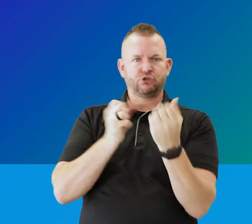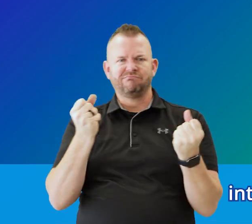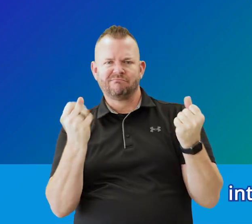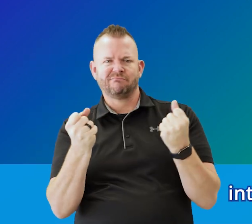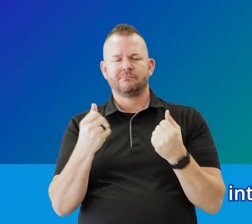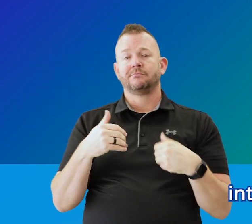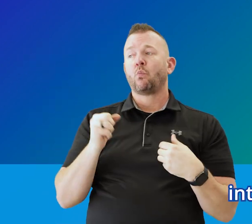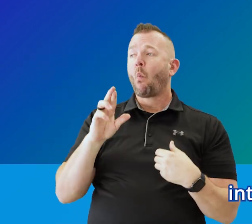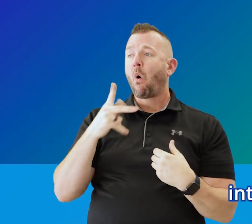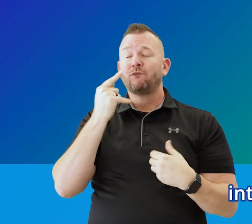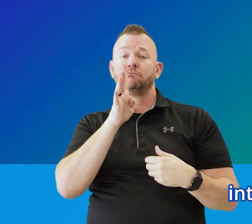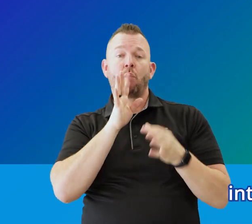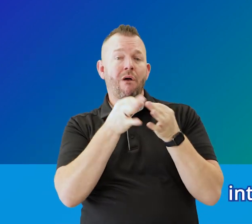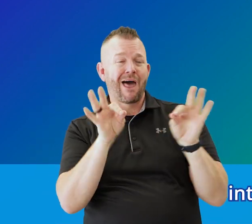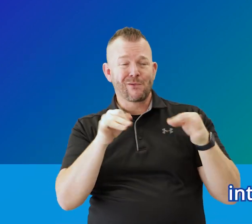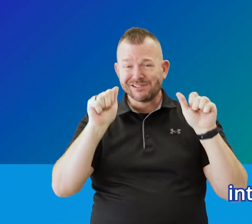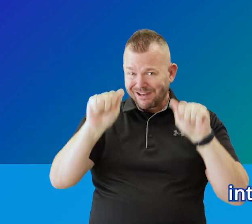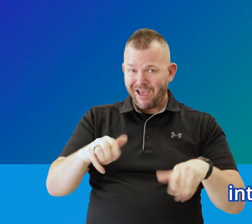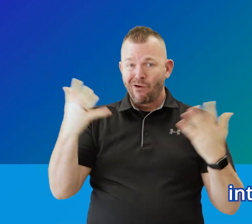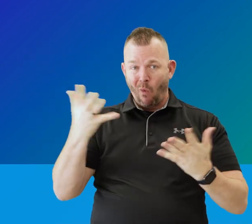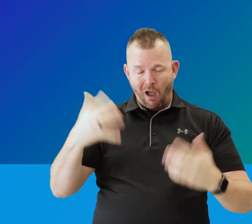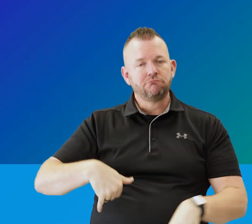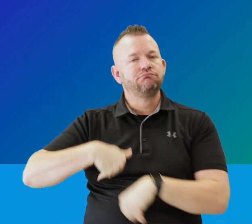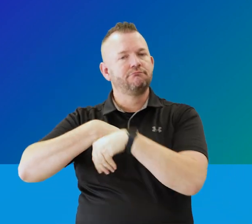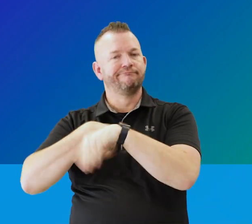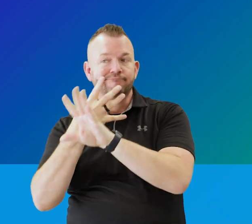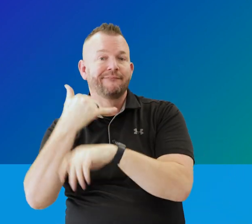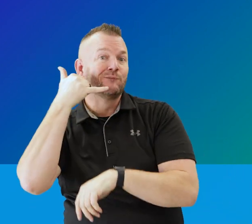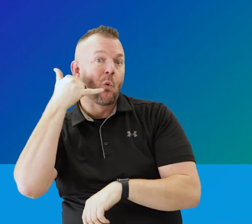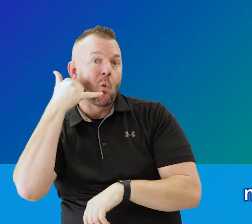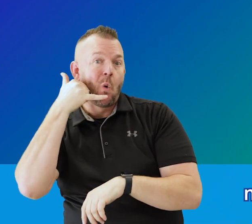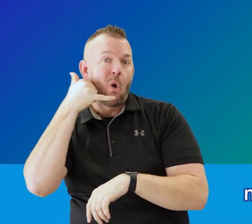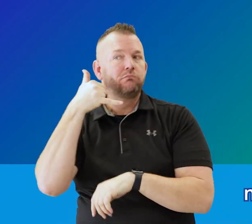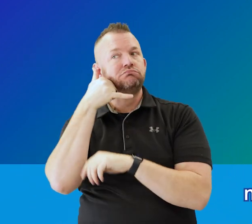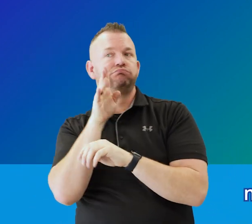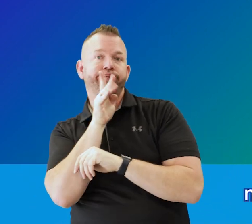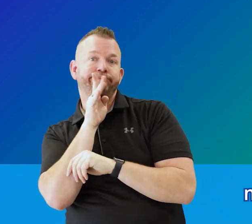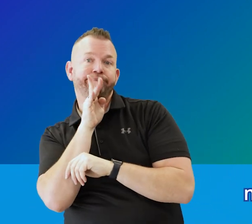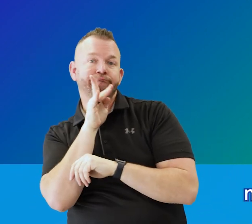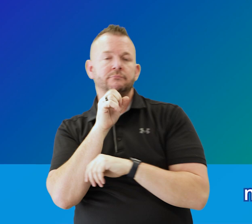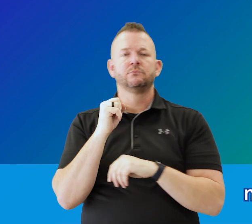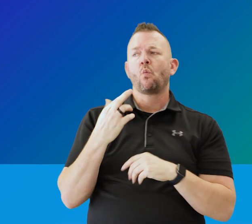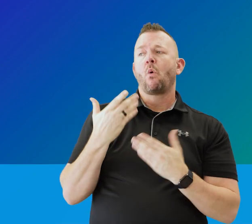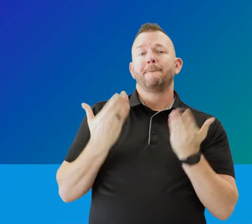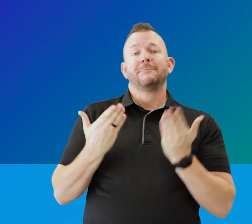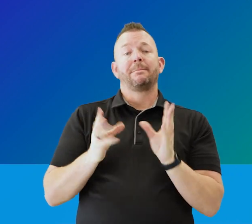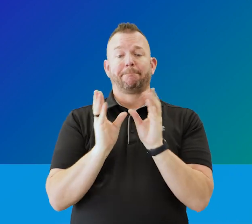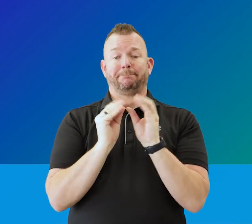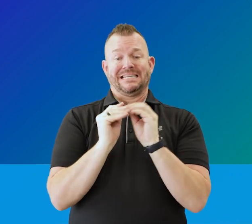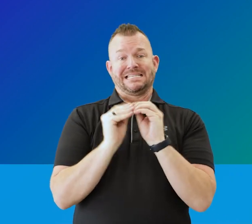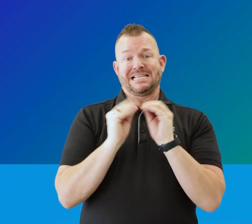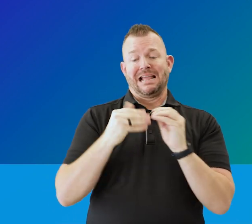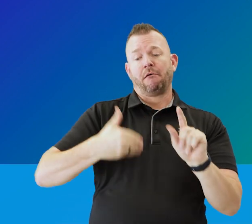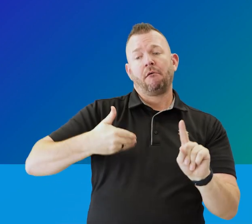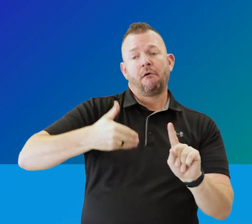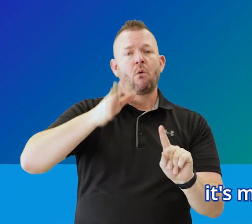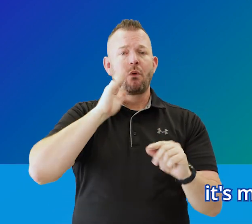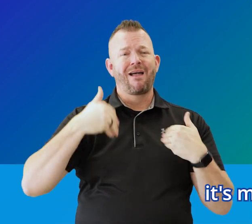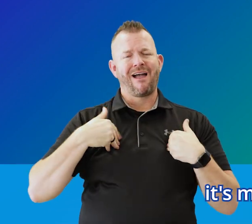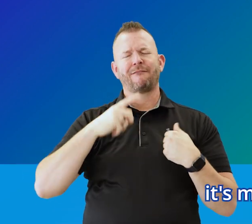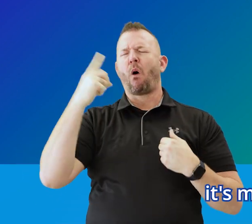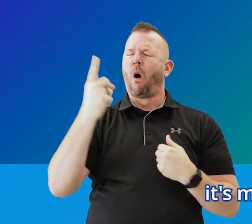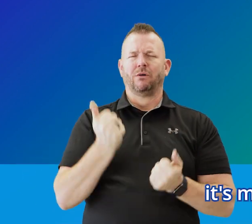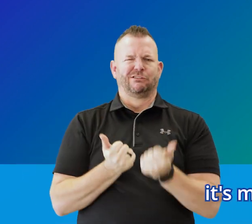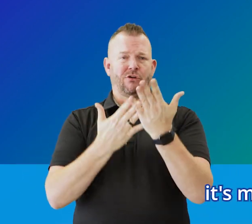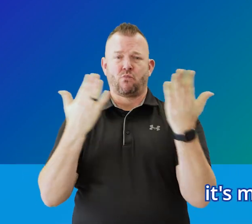the phone interpreting for spoken language. But for these meetings that you have, these initial conferences,